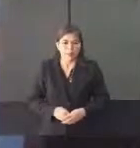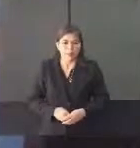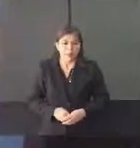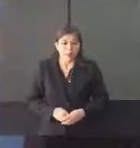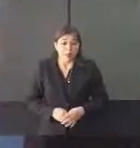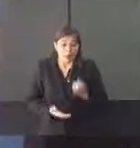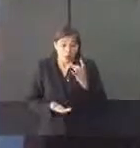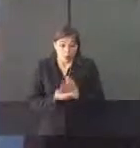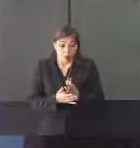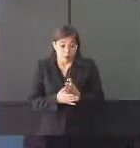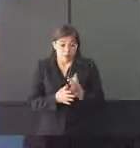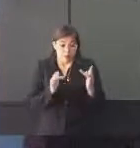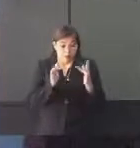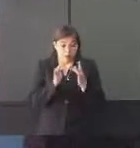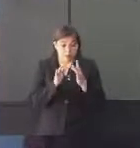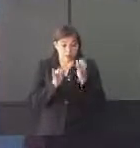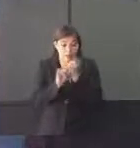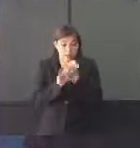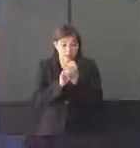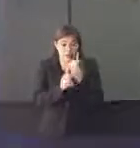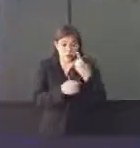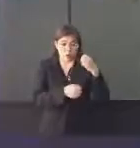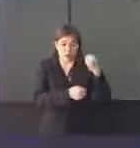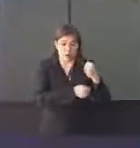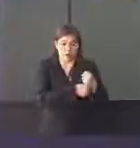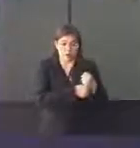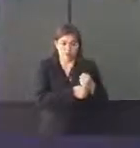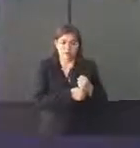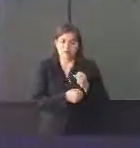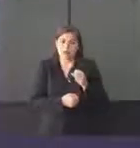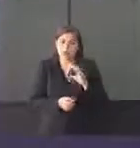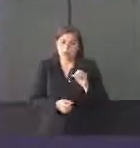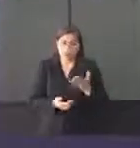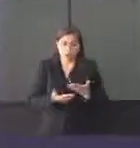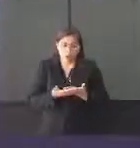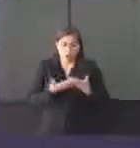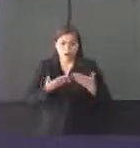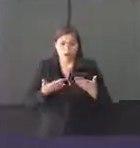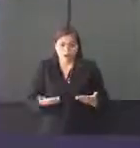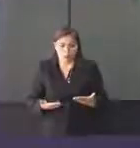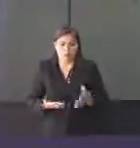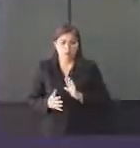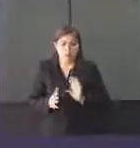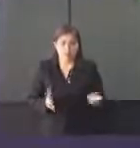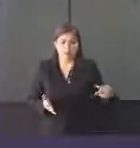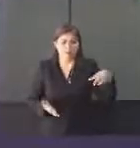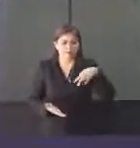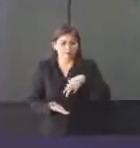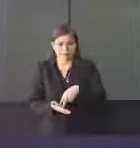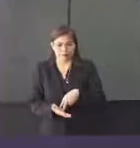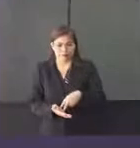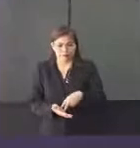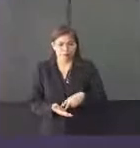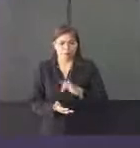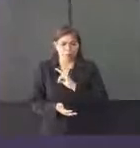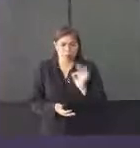also not only virtually as last year, but also in person,